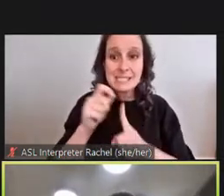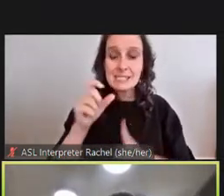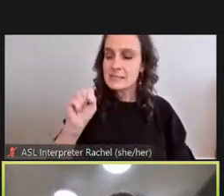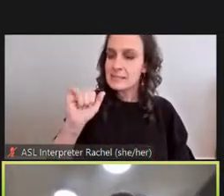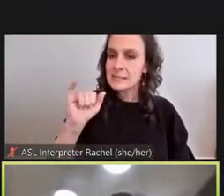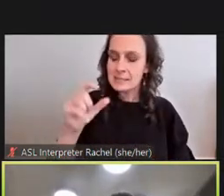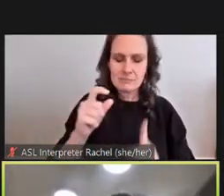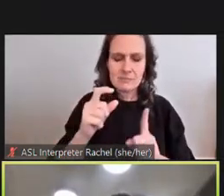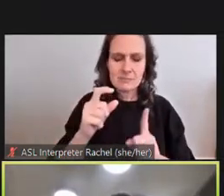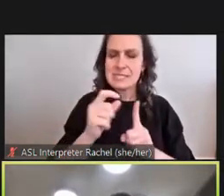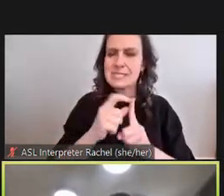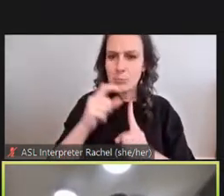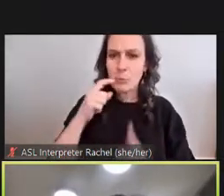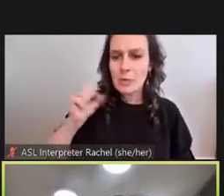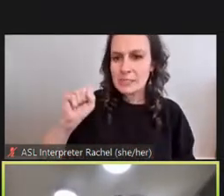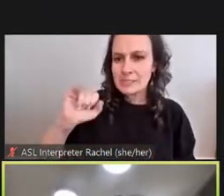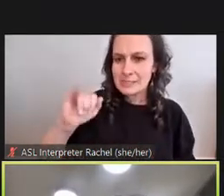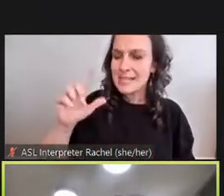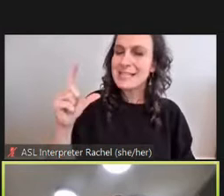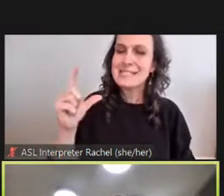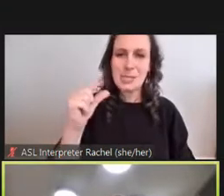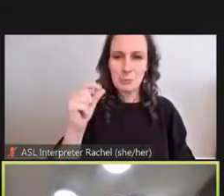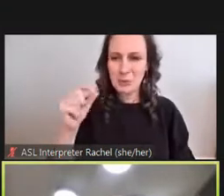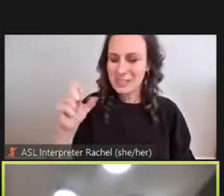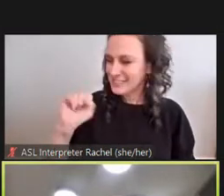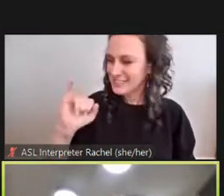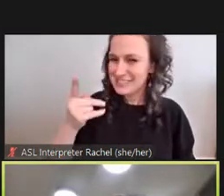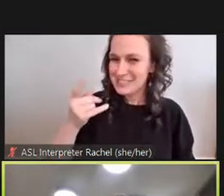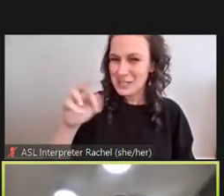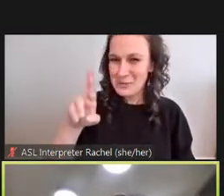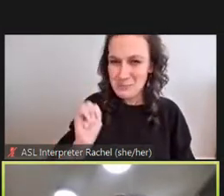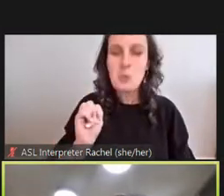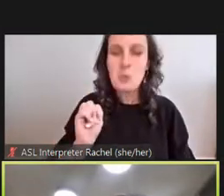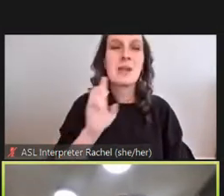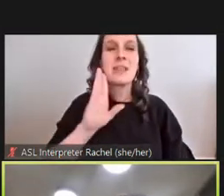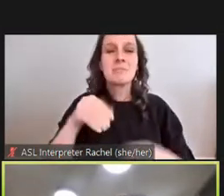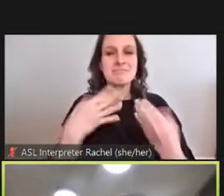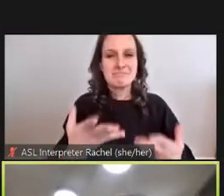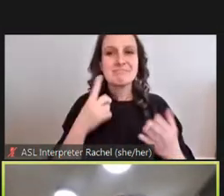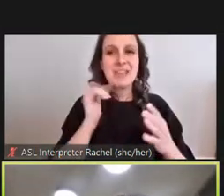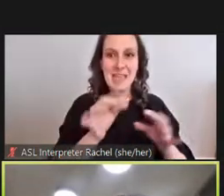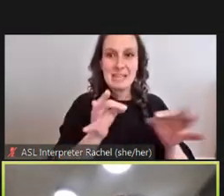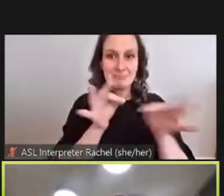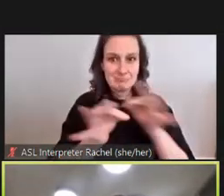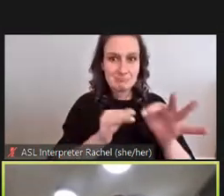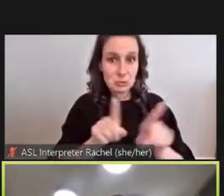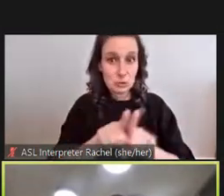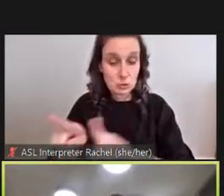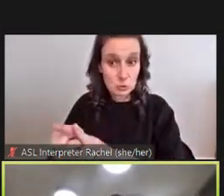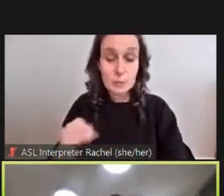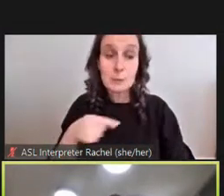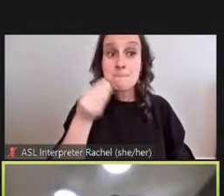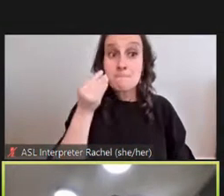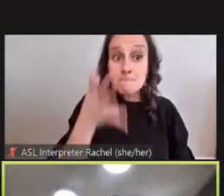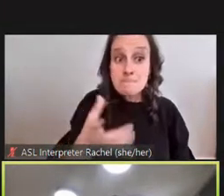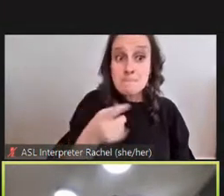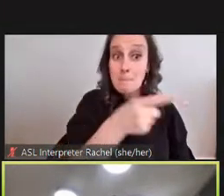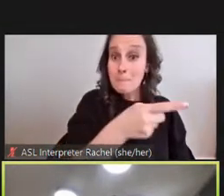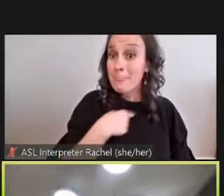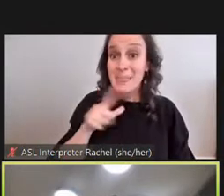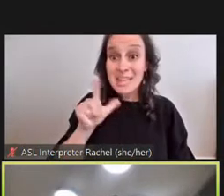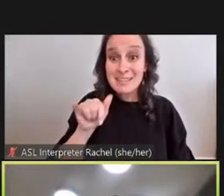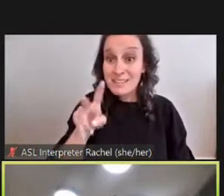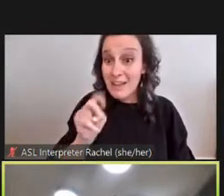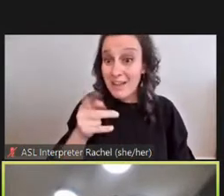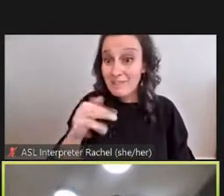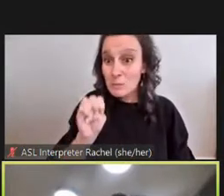well. But just to give you a little bit of a wider horizon, LiveVoice can also be used